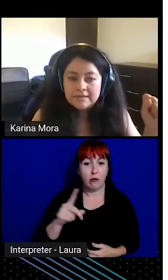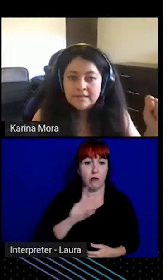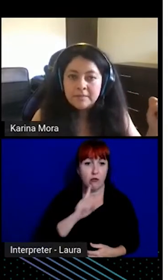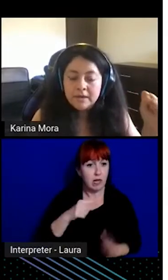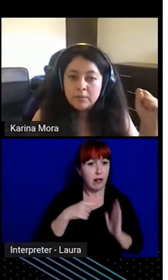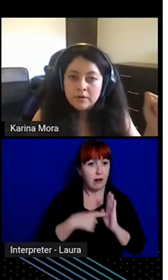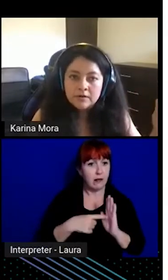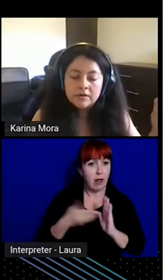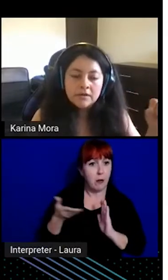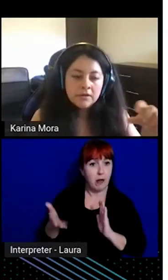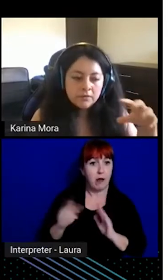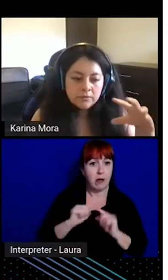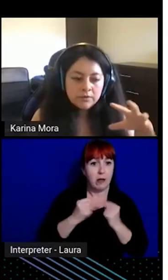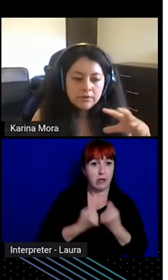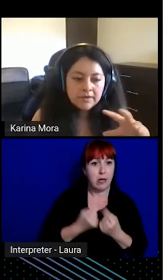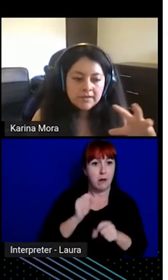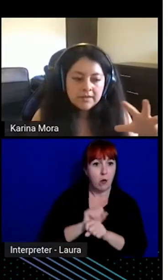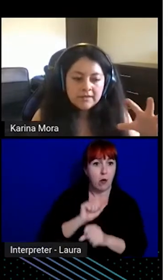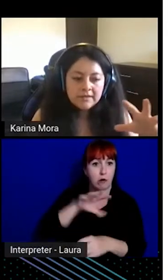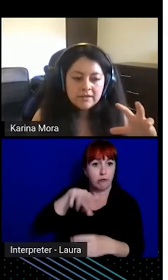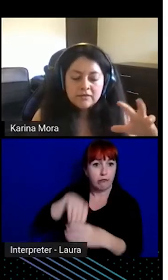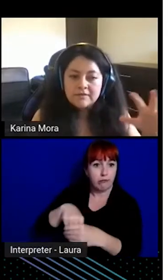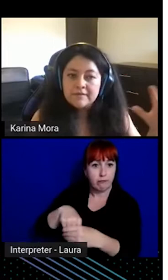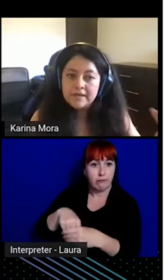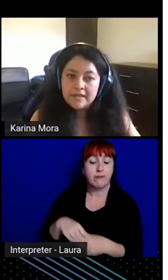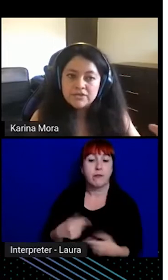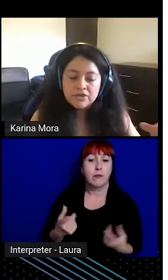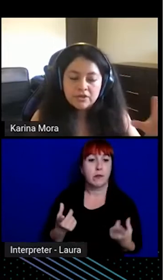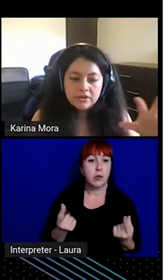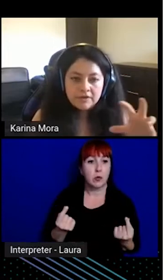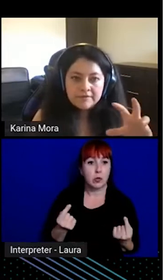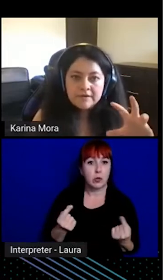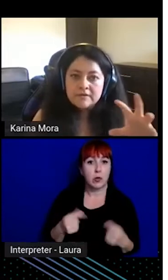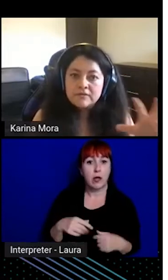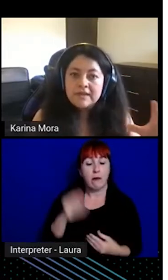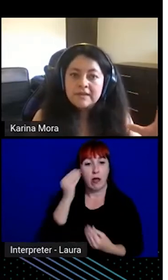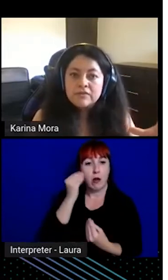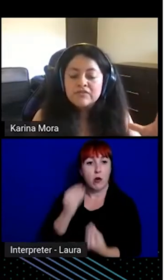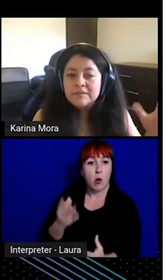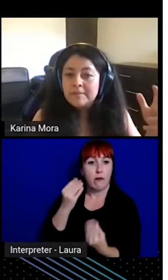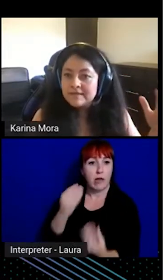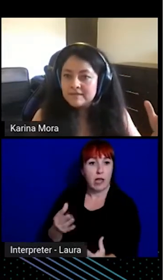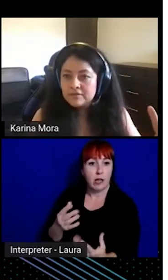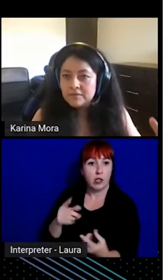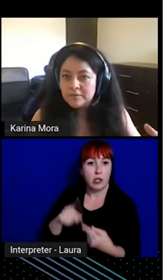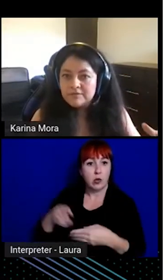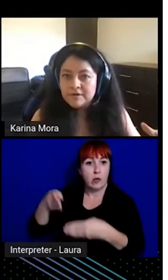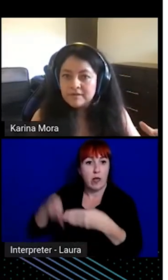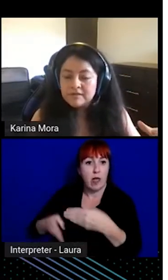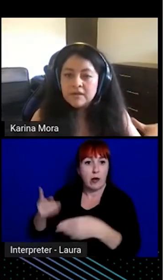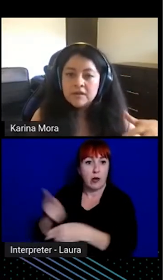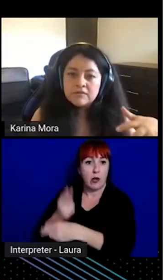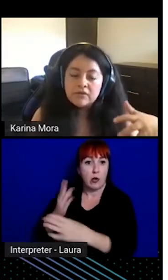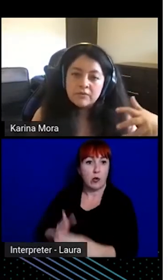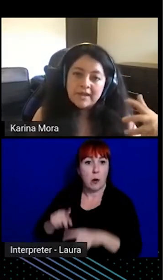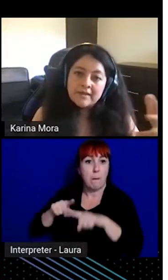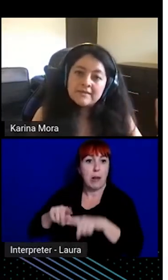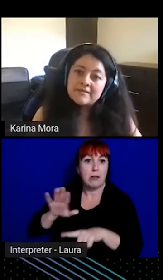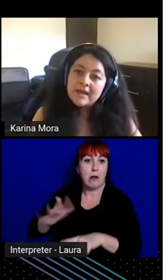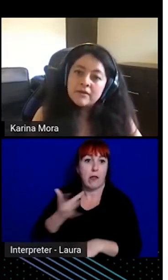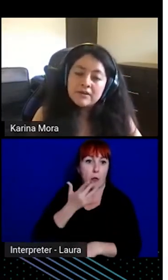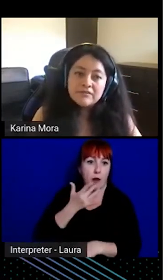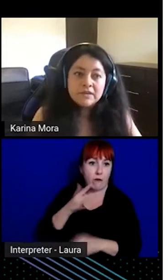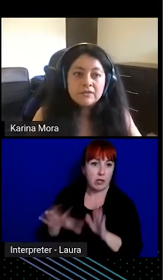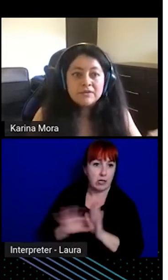of a team I work on. We were working in the notification of to the end user based on the preference. So we